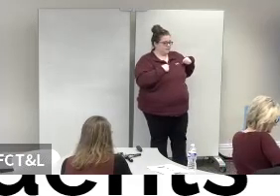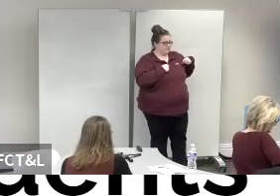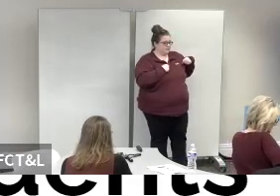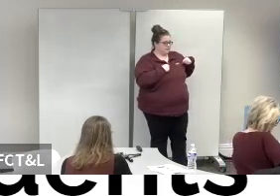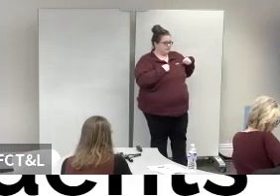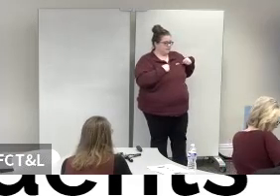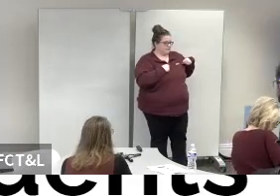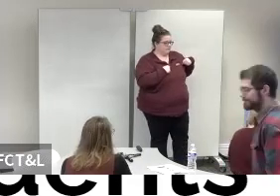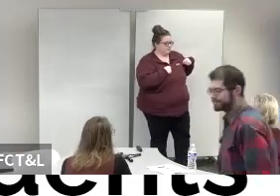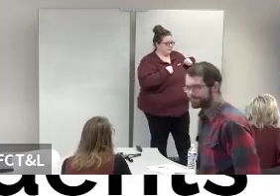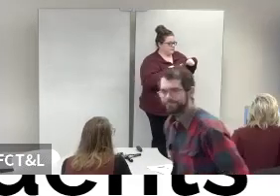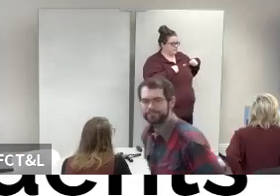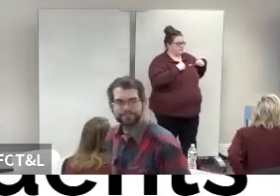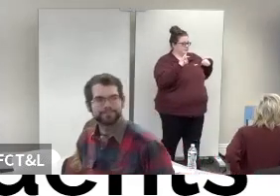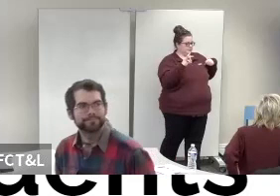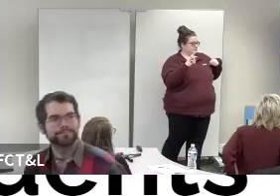It was on my mute.